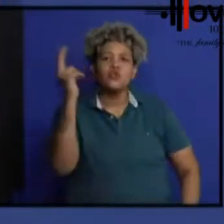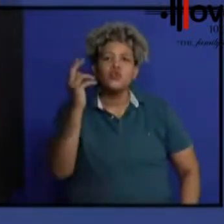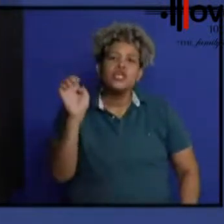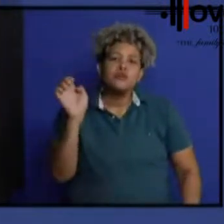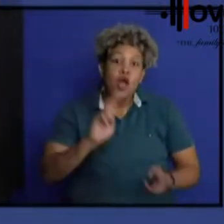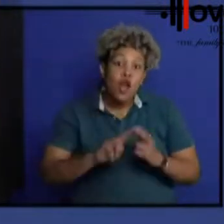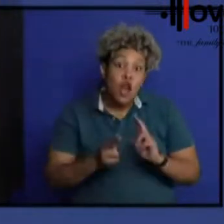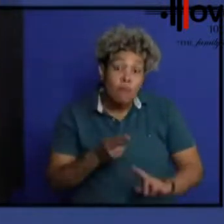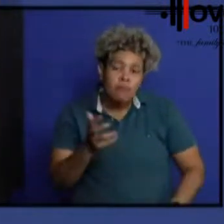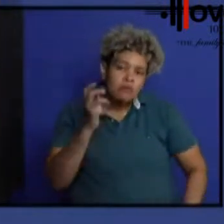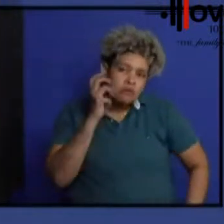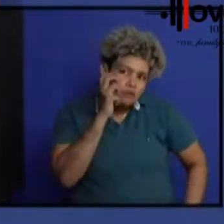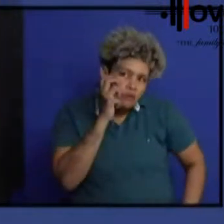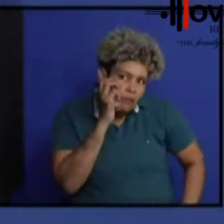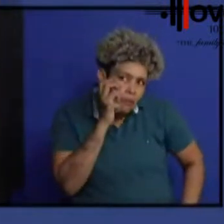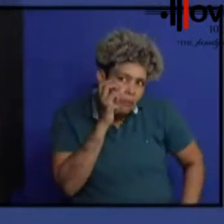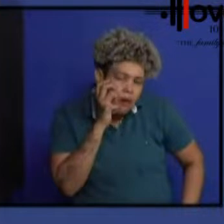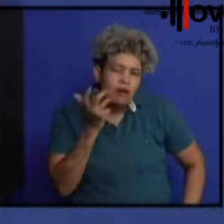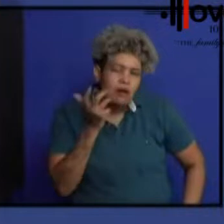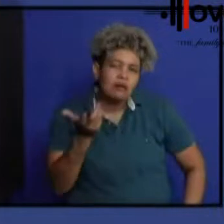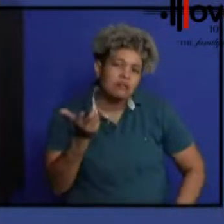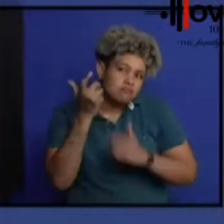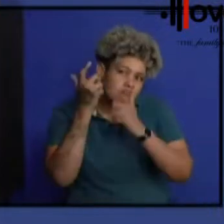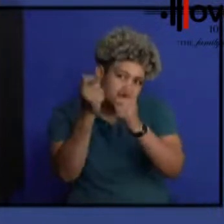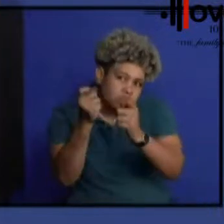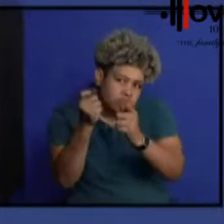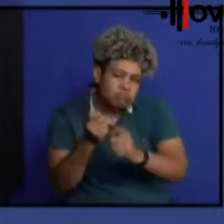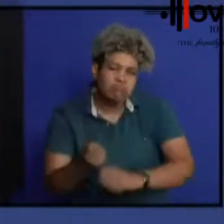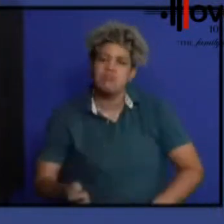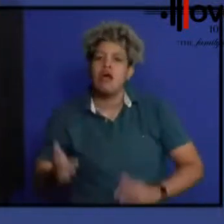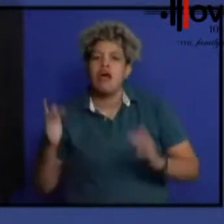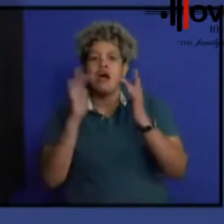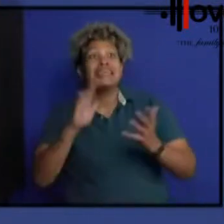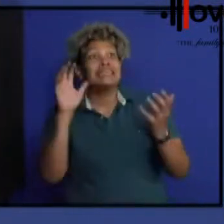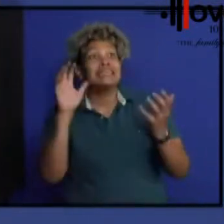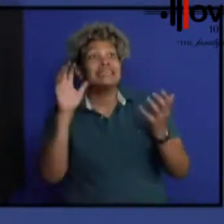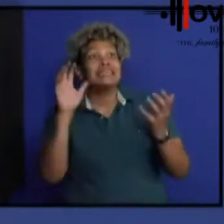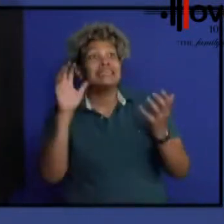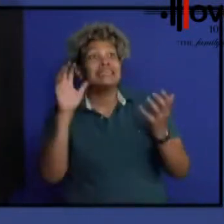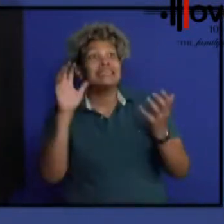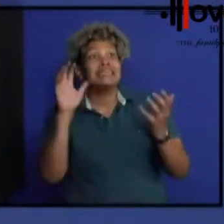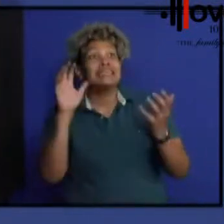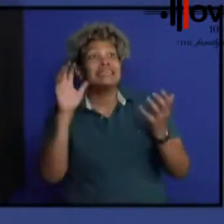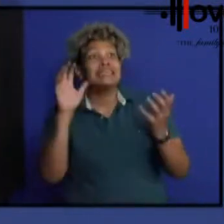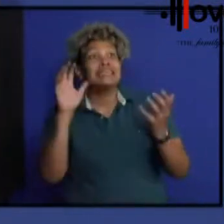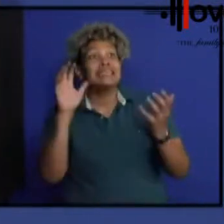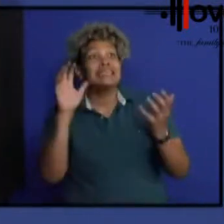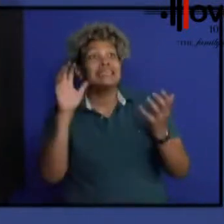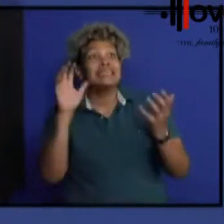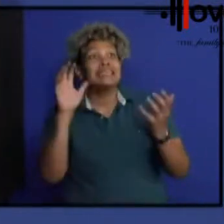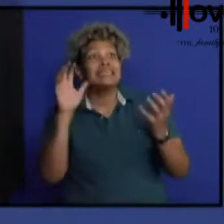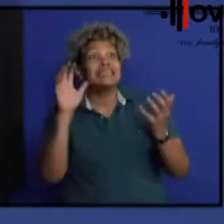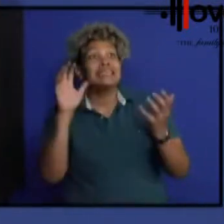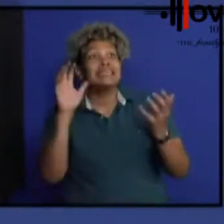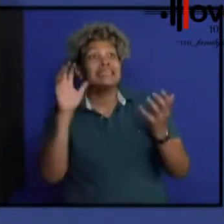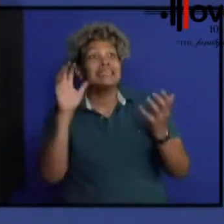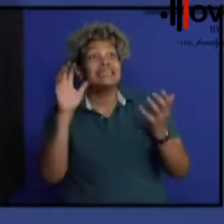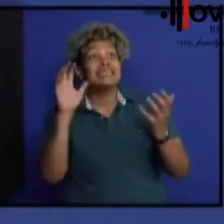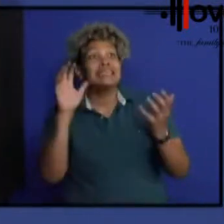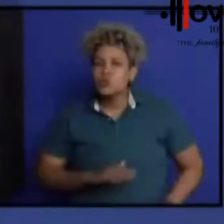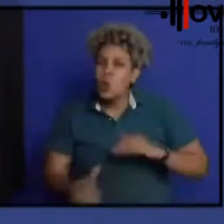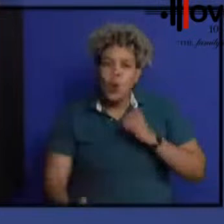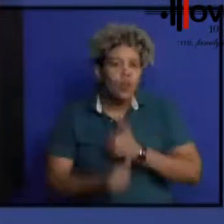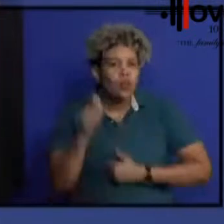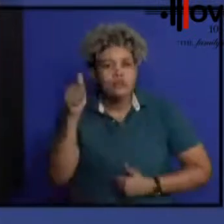given to report damage to public utilities and do not take unnecessary